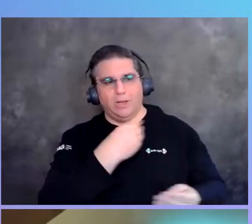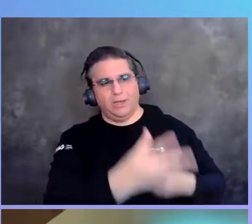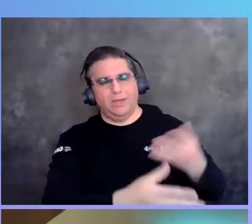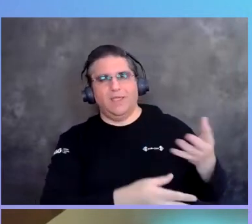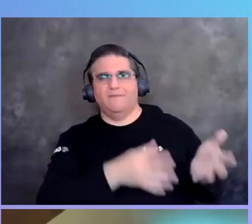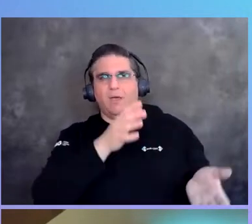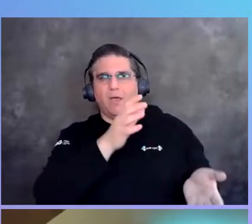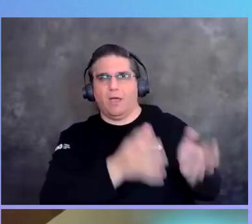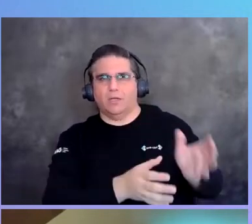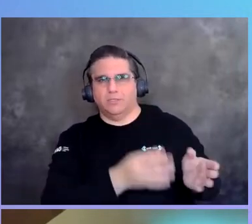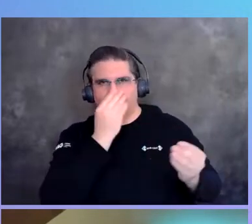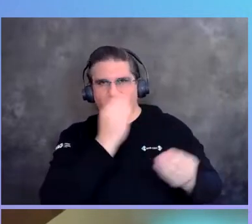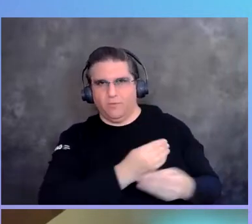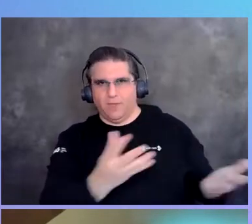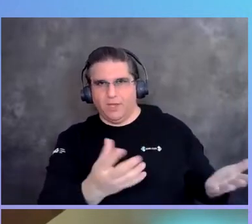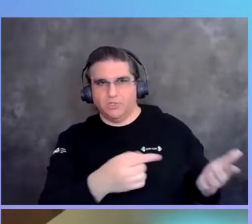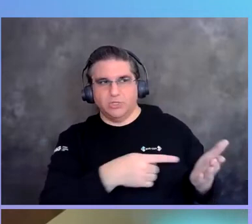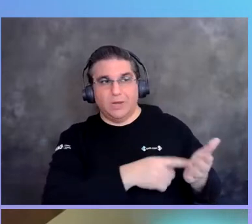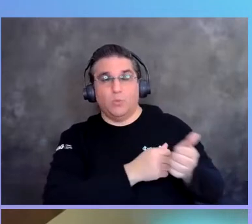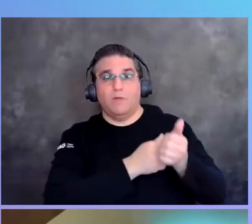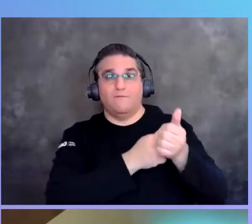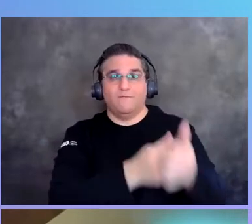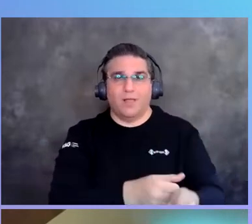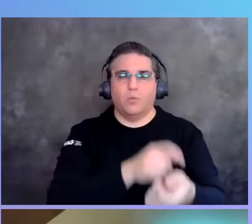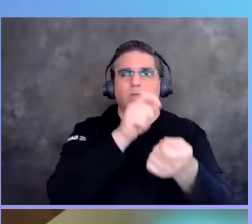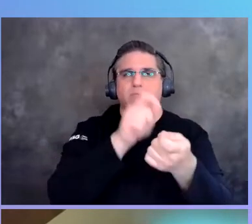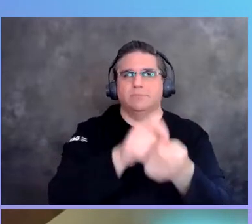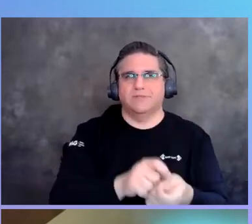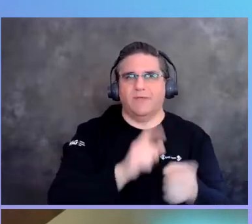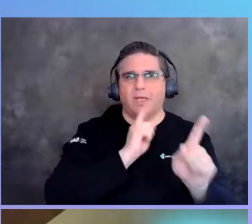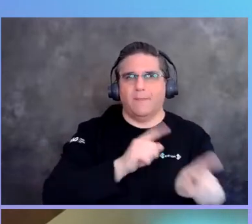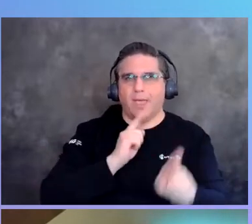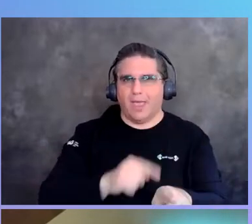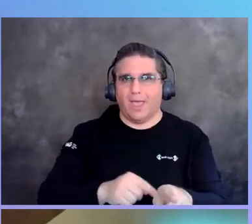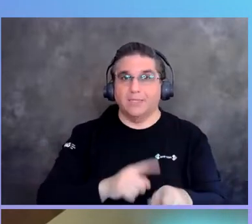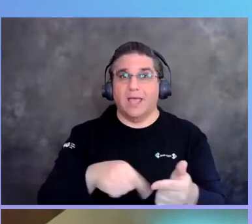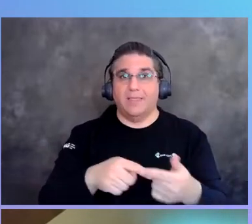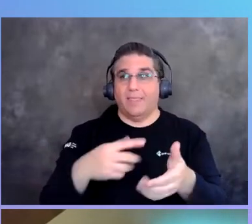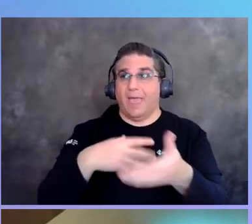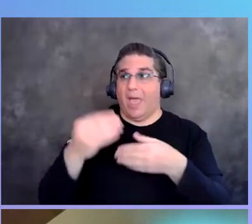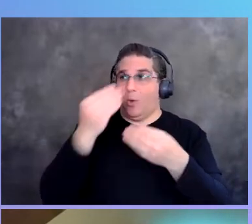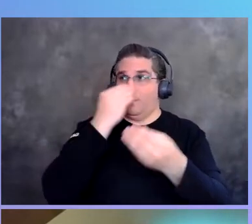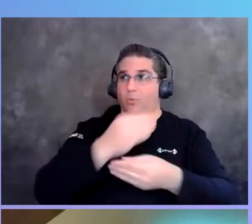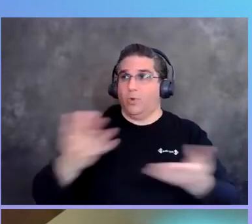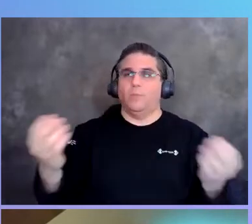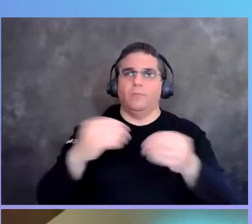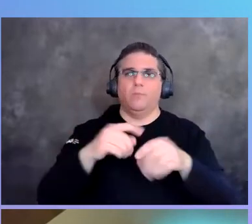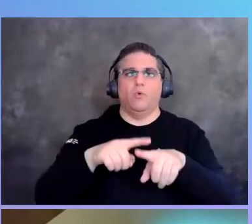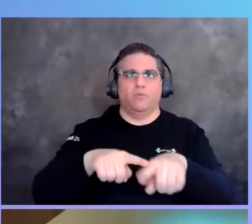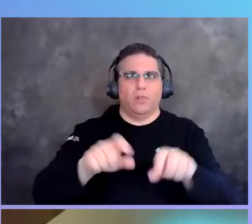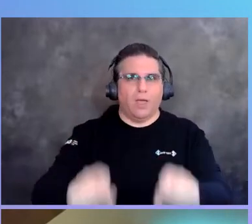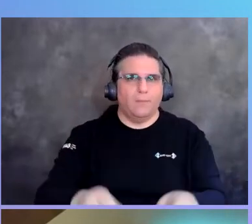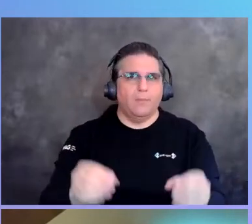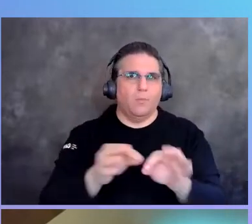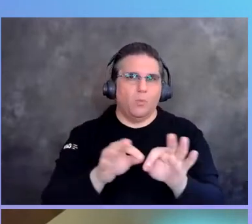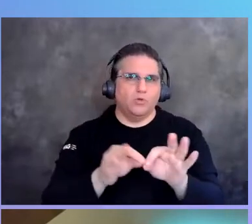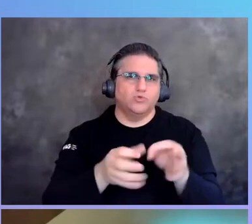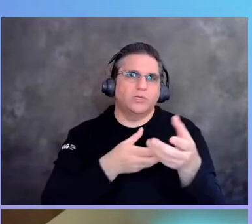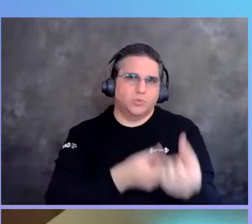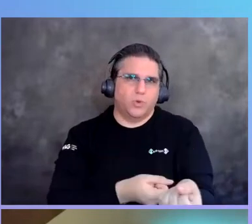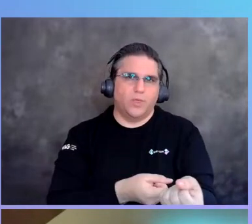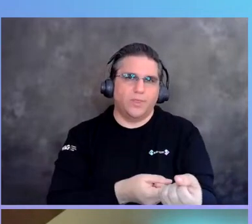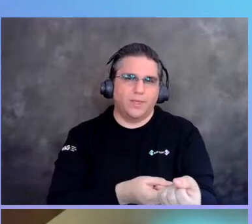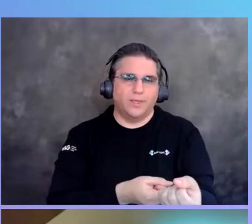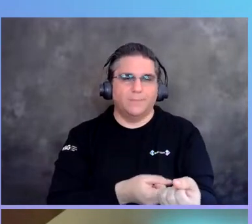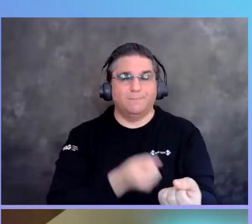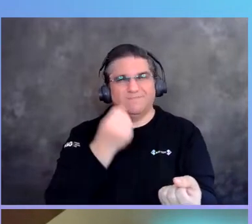be instructed to follow a specific chain of commands to help tailor its output to be more reliable and trustworthy. In reality, it is a little bit